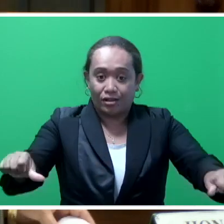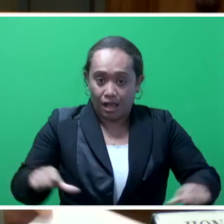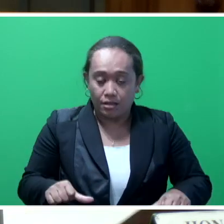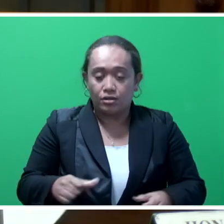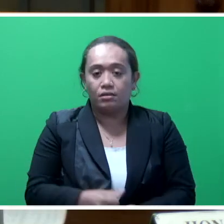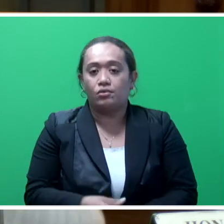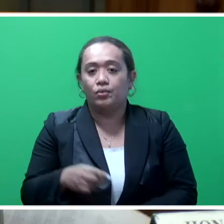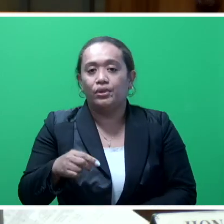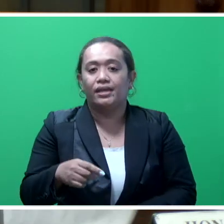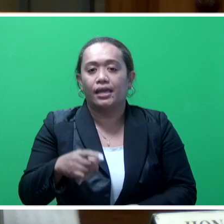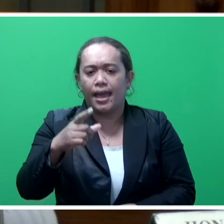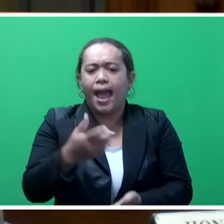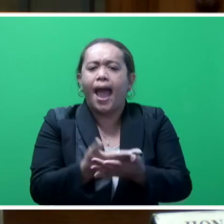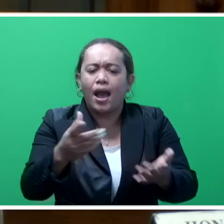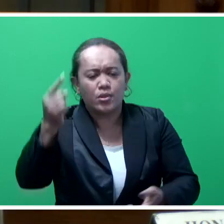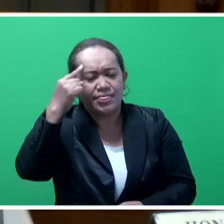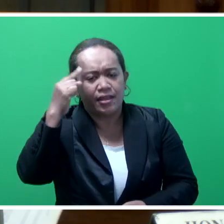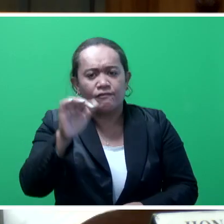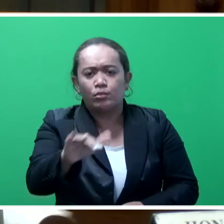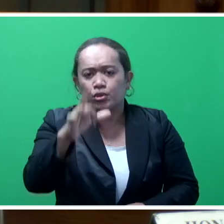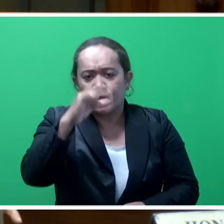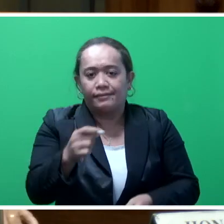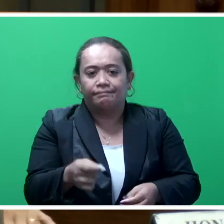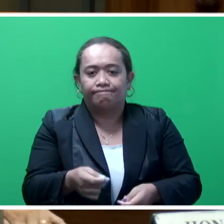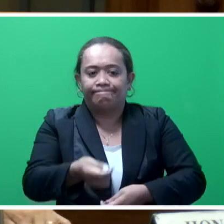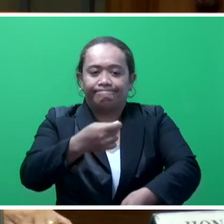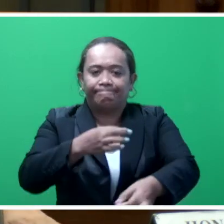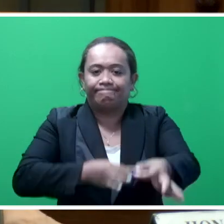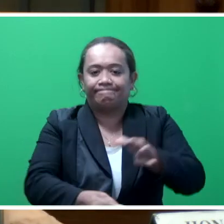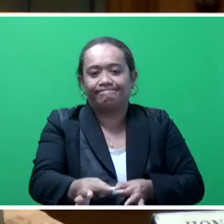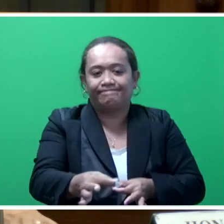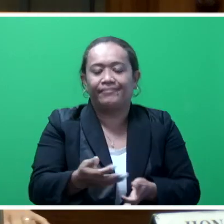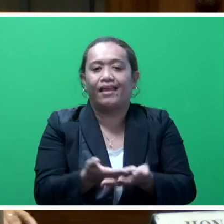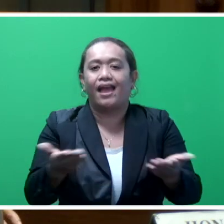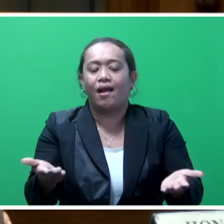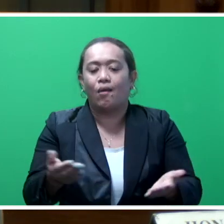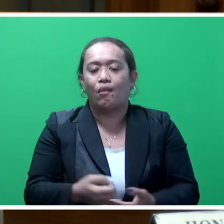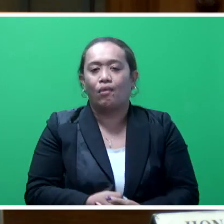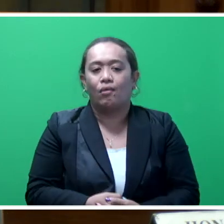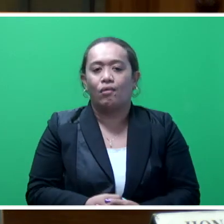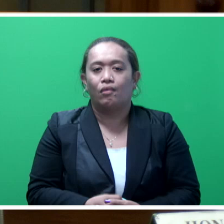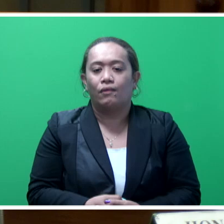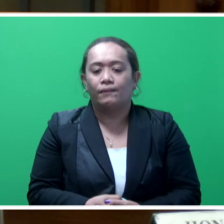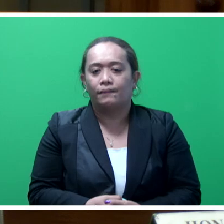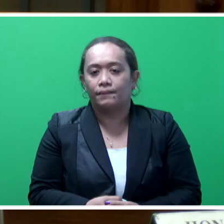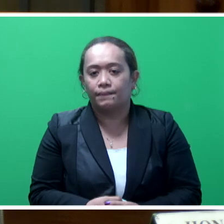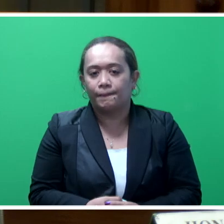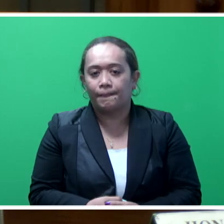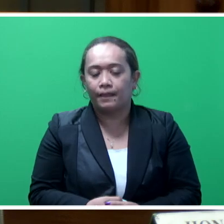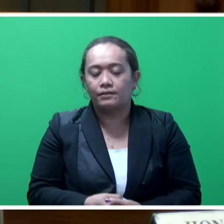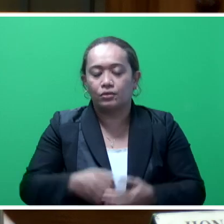you substitute this, the farmer will say, what will be the impact on my bottom line? So Mr. Speaker